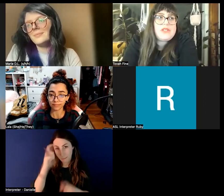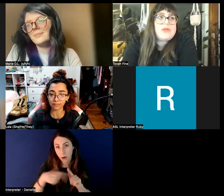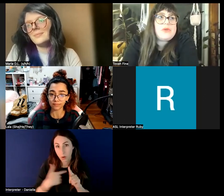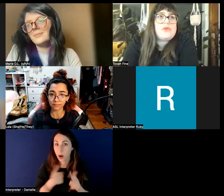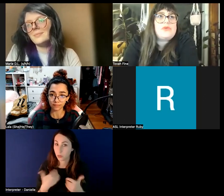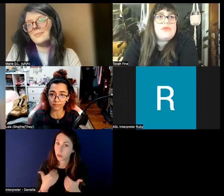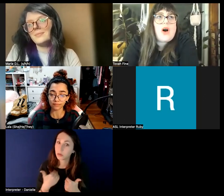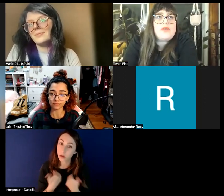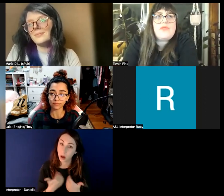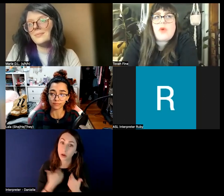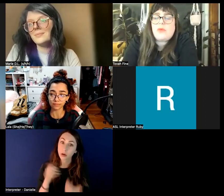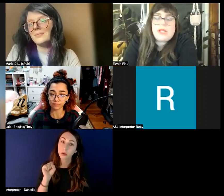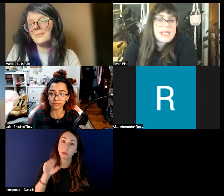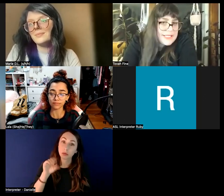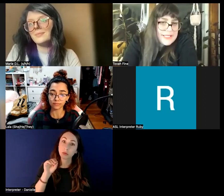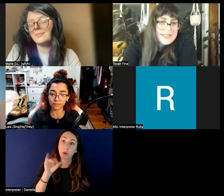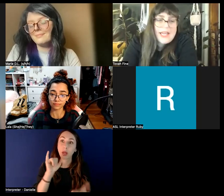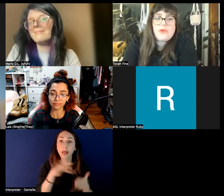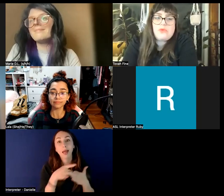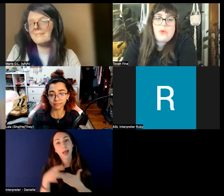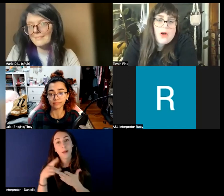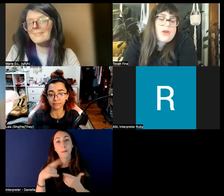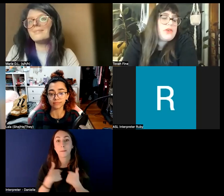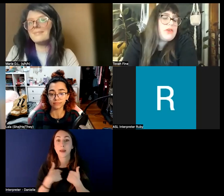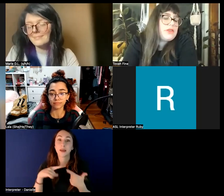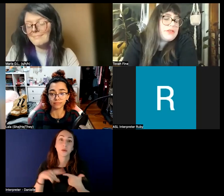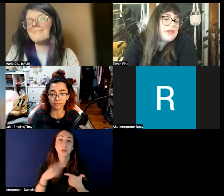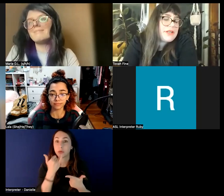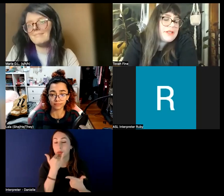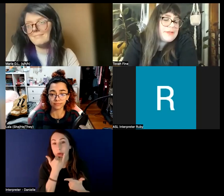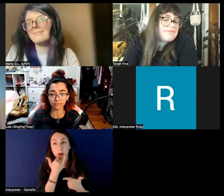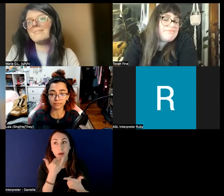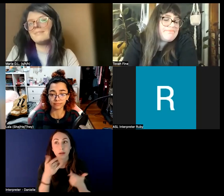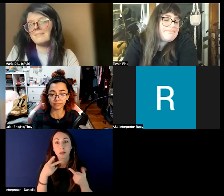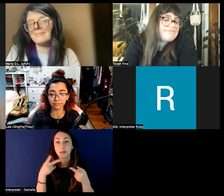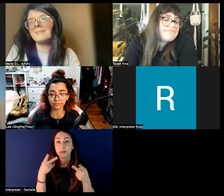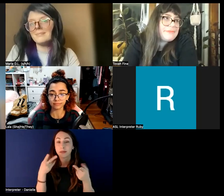me to all of the wrong places, like wrong